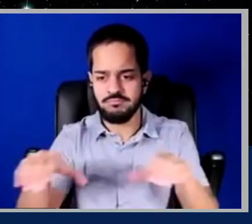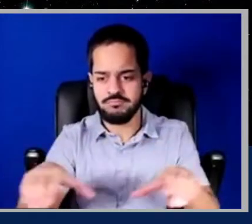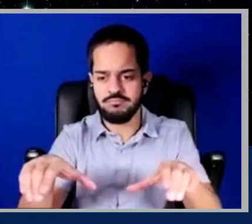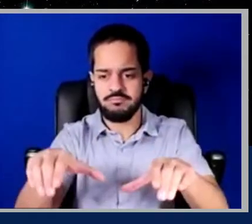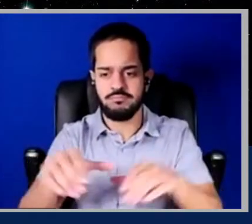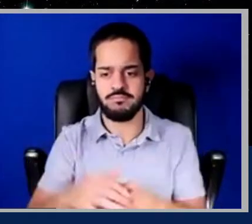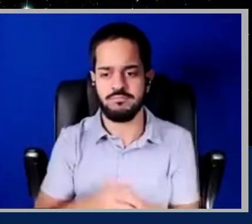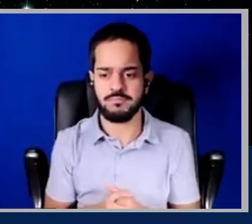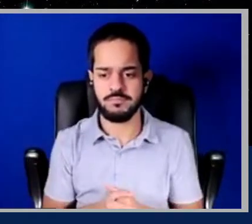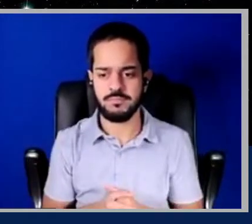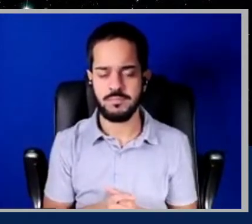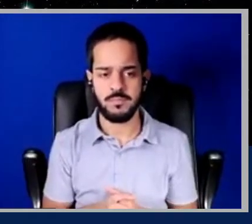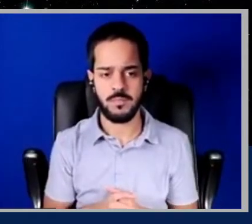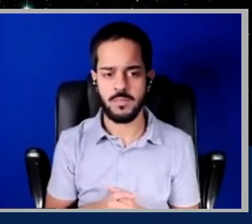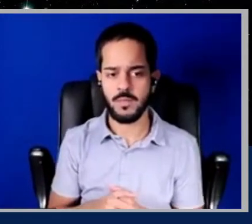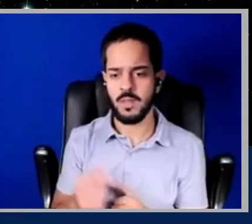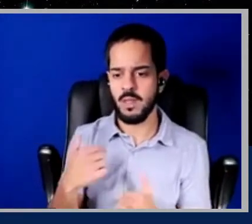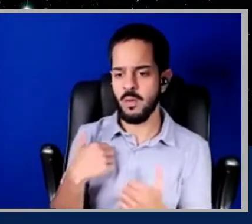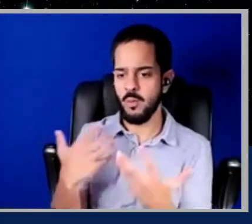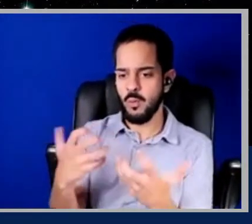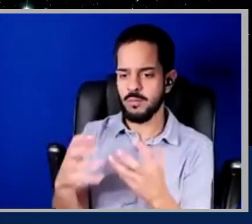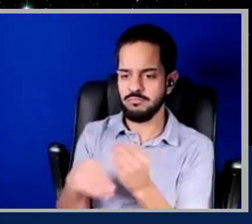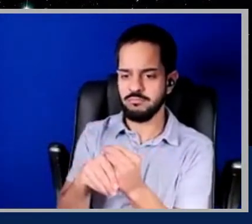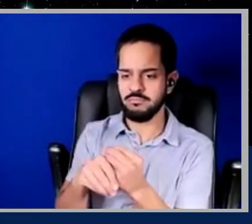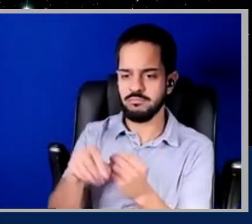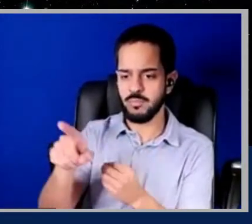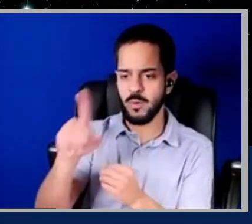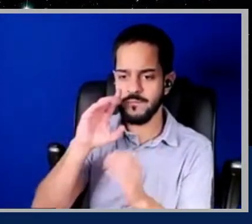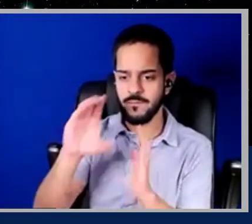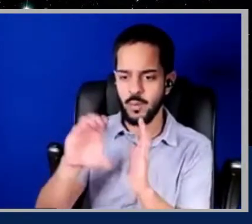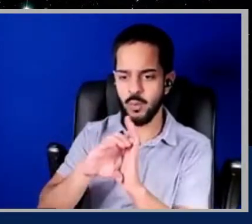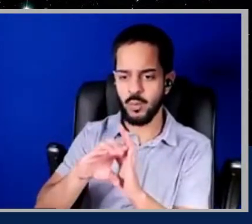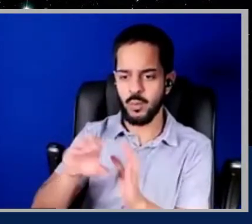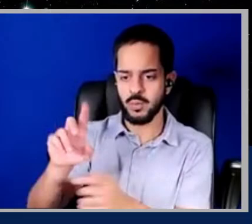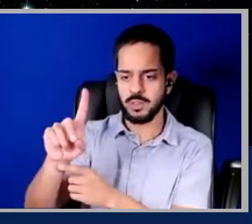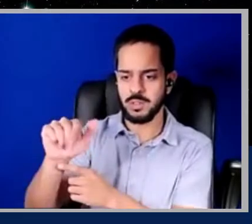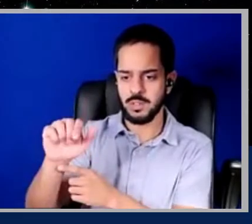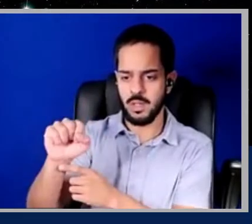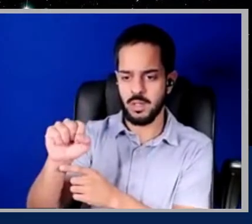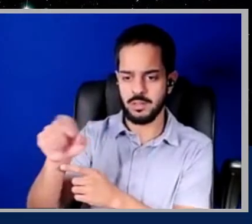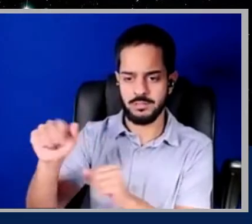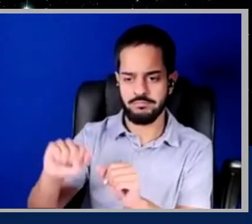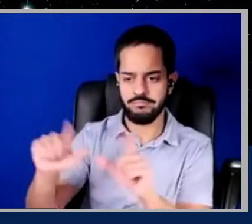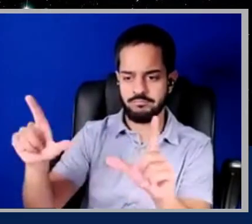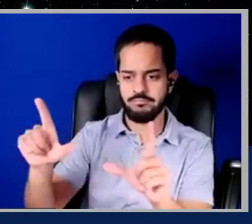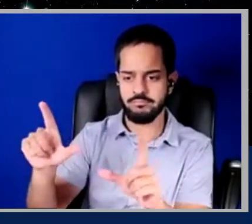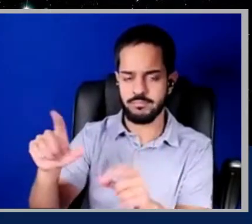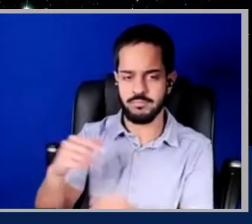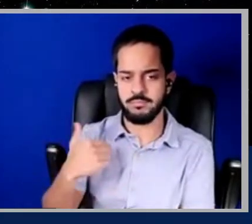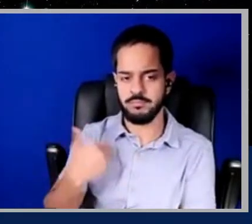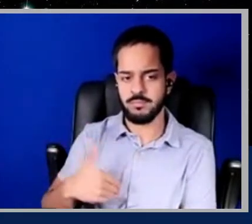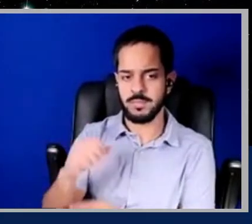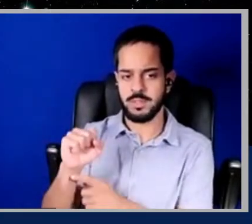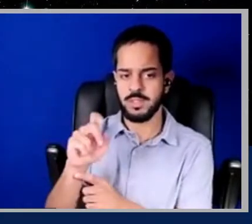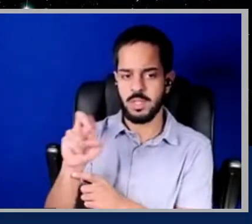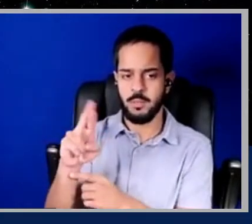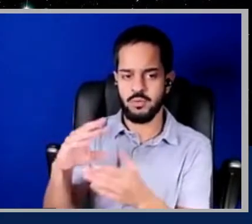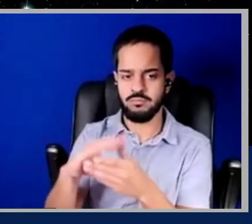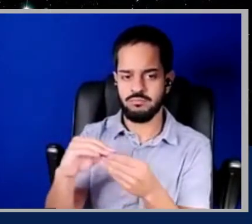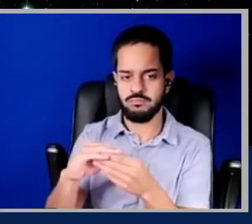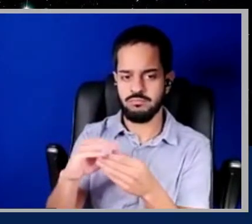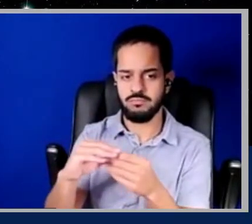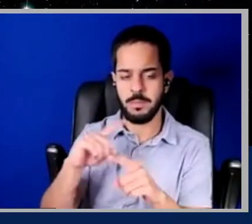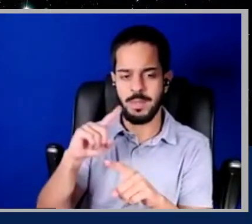that DOS put up first, but first, DOS, could you pull up the one that's says like different wavelengths or something? I can't remember what it's entitled,